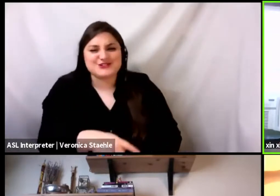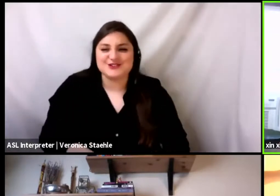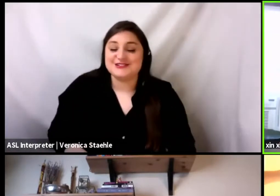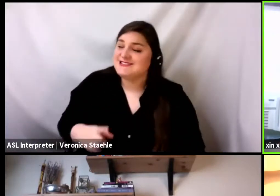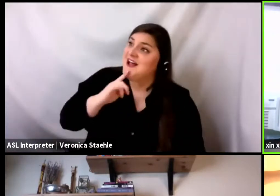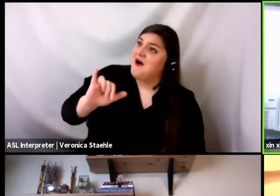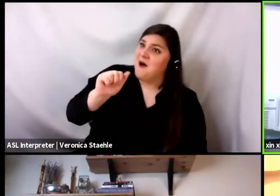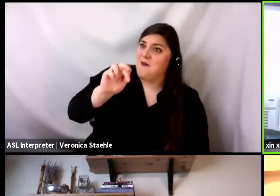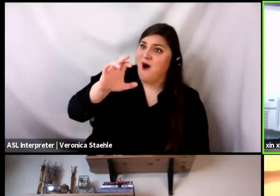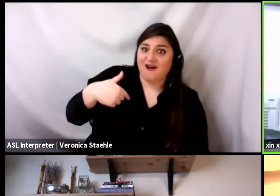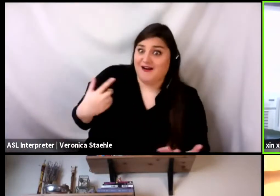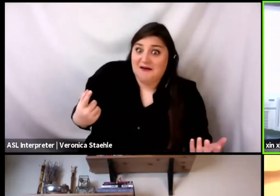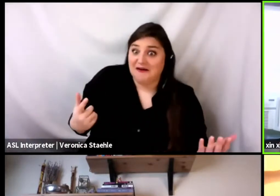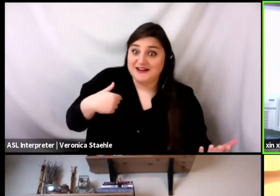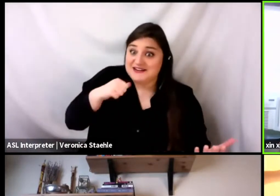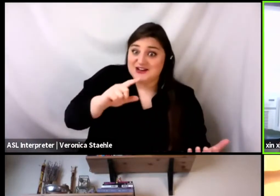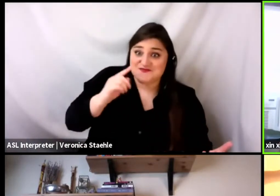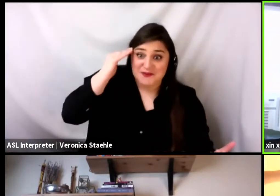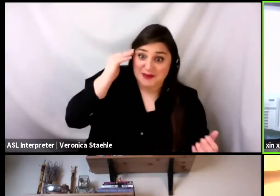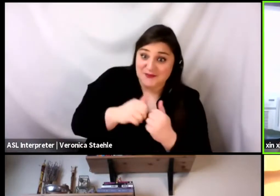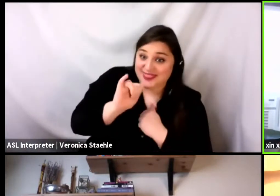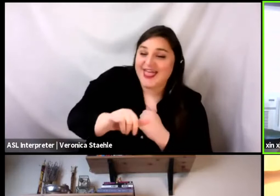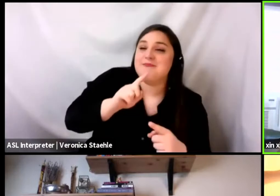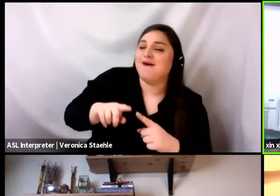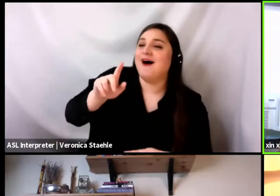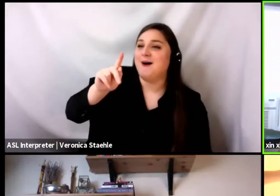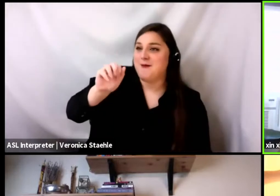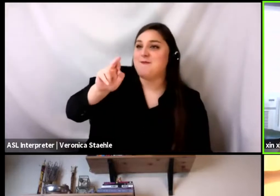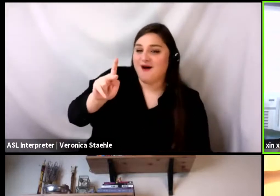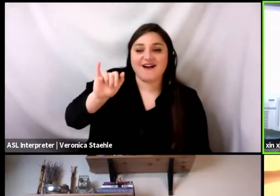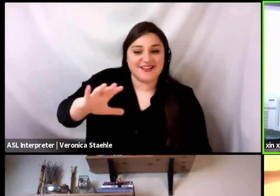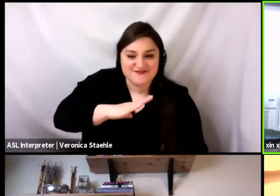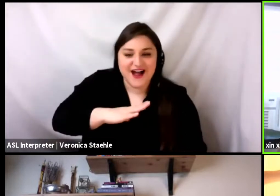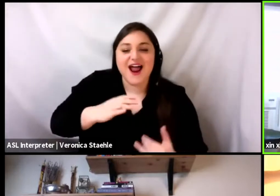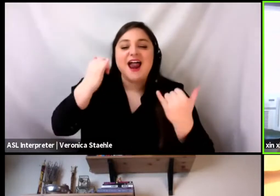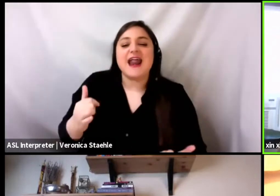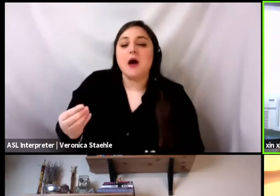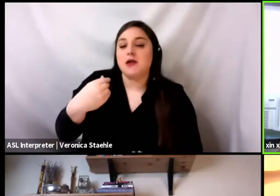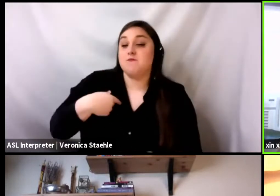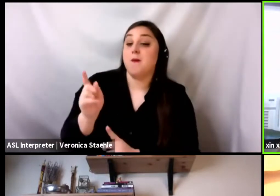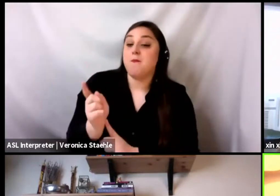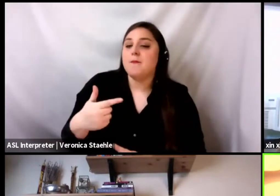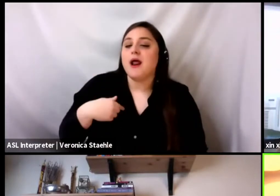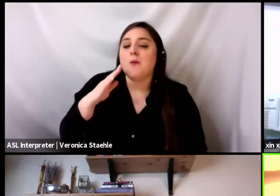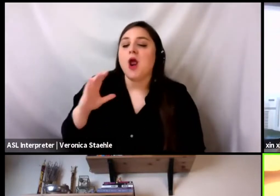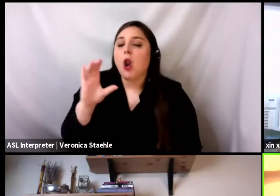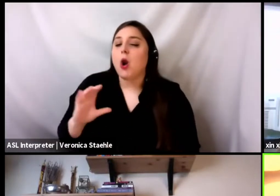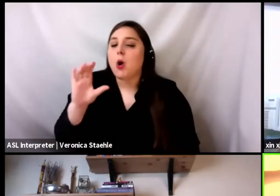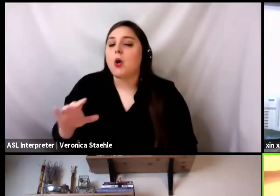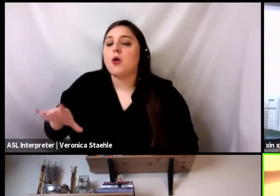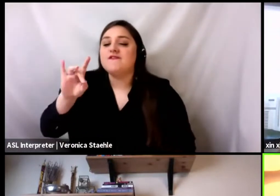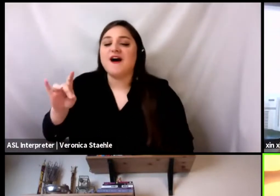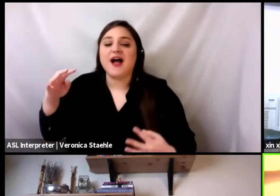is. Yeah, a park. Okay, give me a moment. I'm gonna find the sounds that come from a